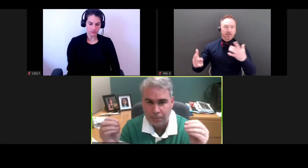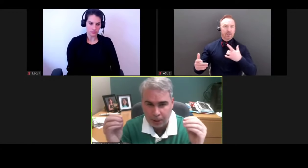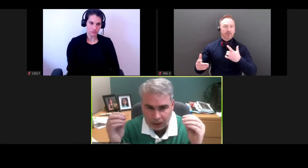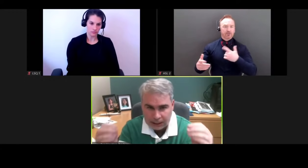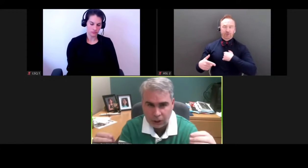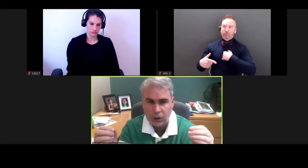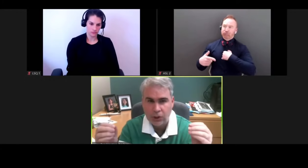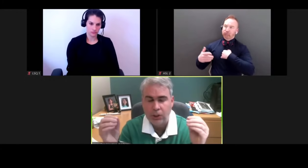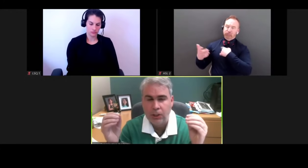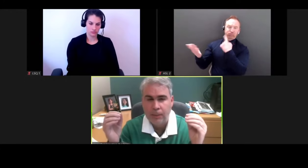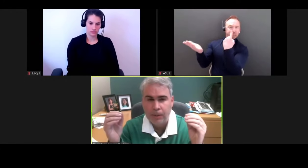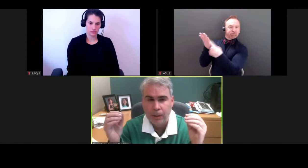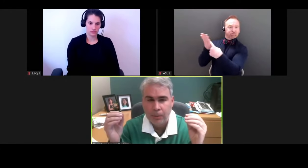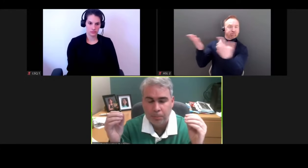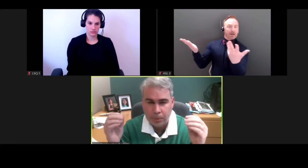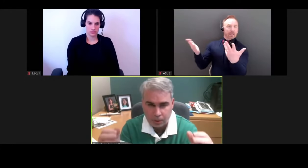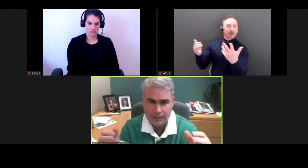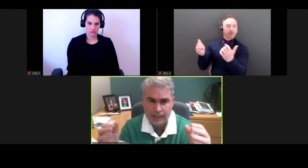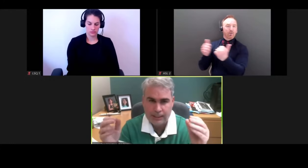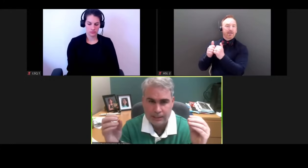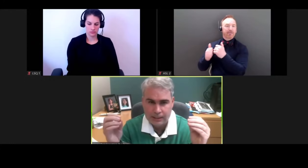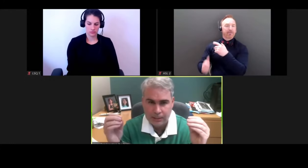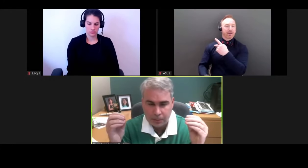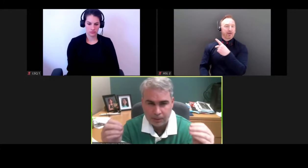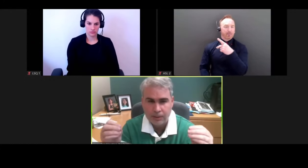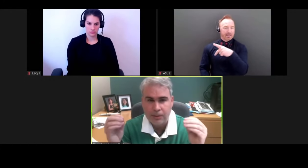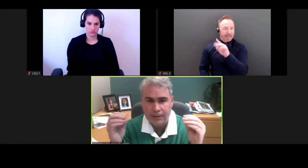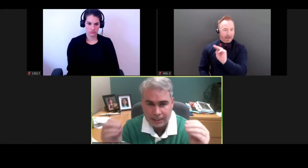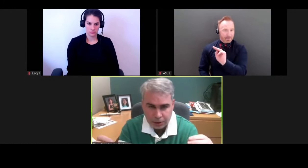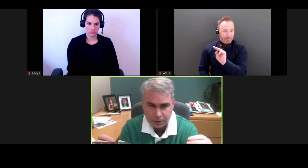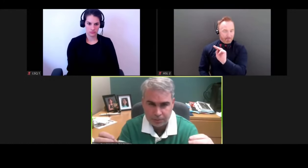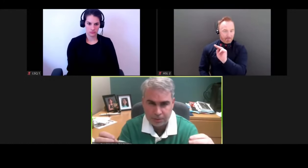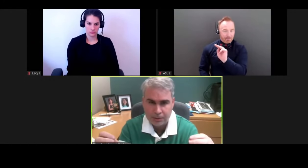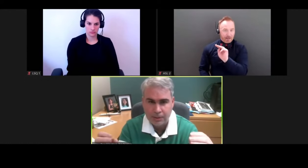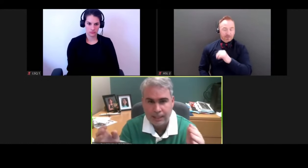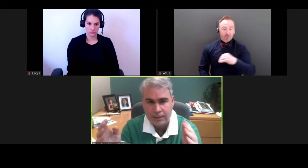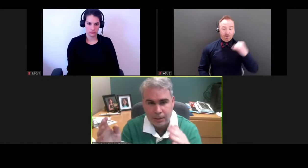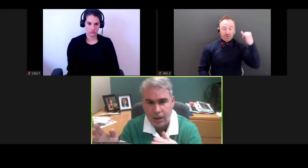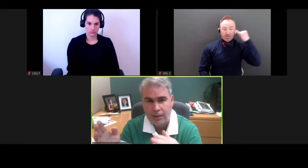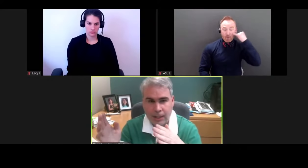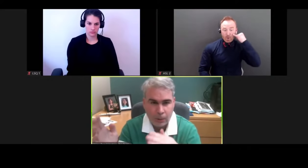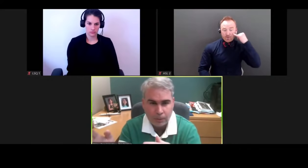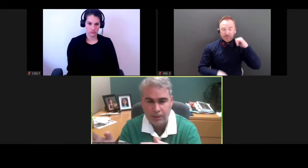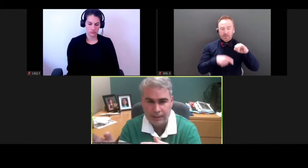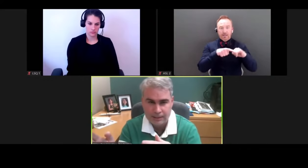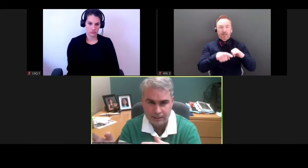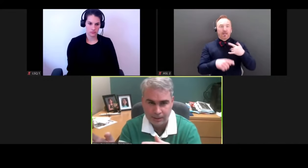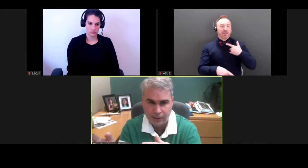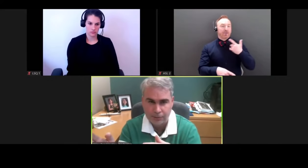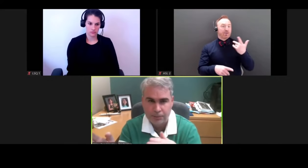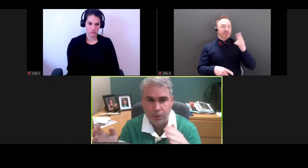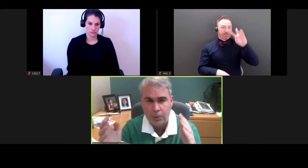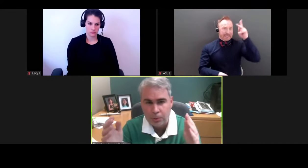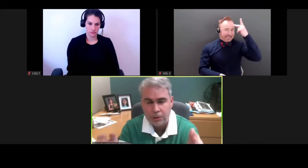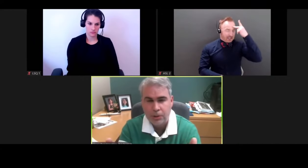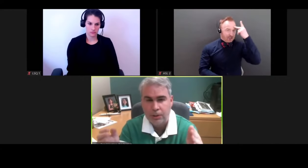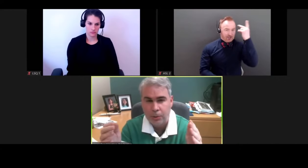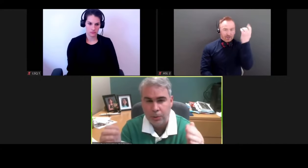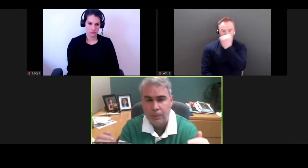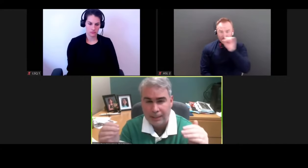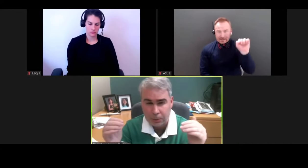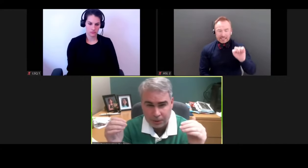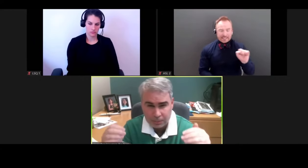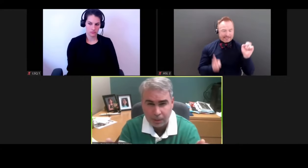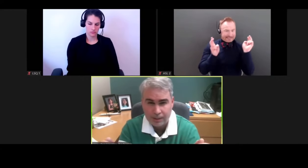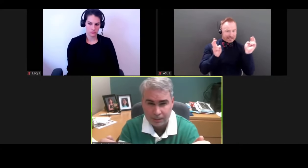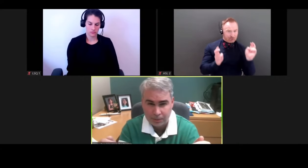have a political protest, political issues, that's not the Ottawa police to solve. So who